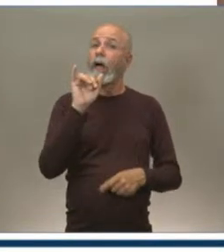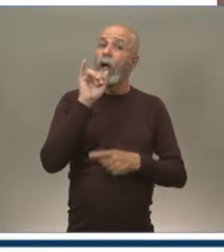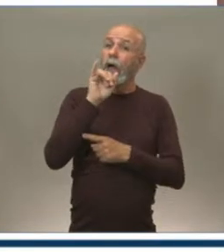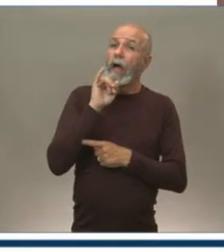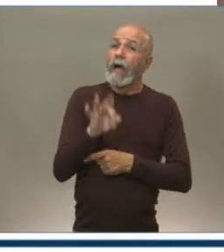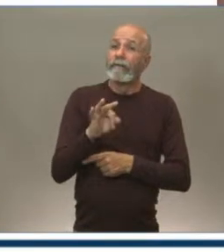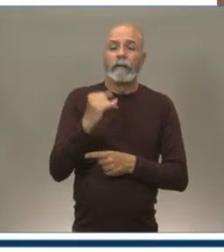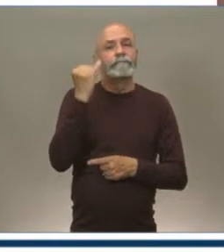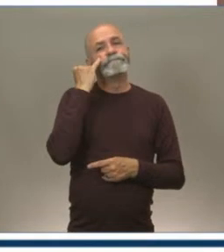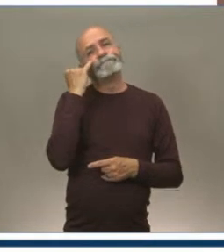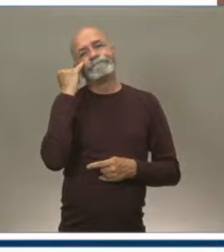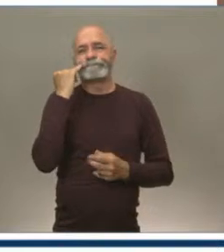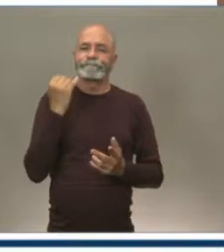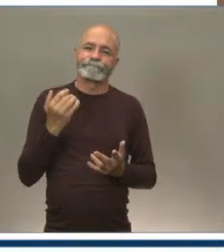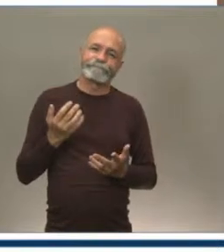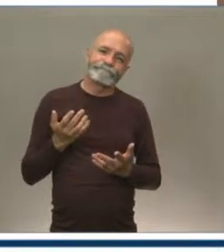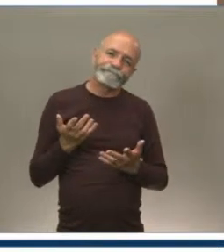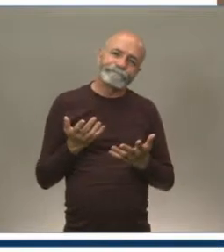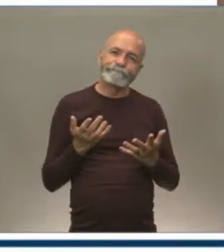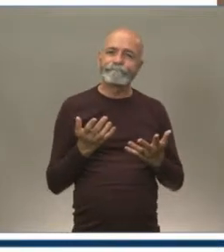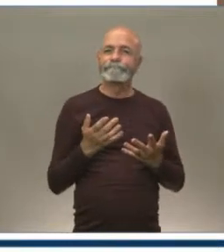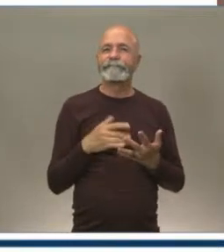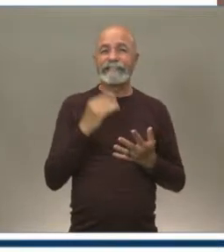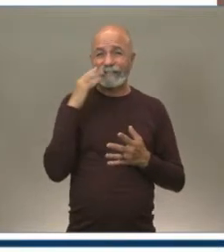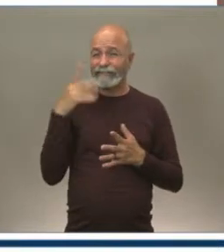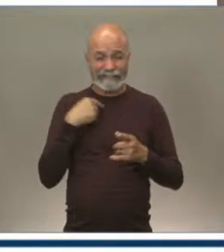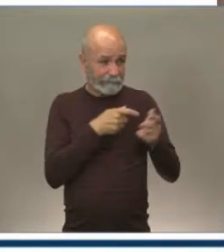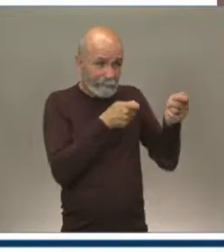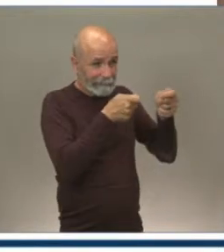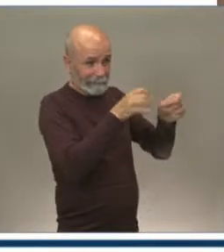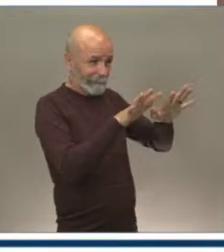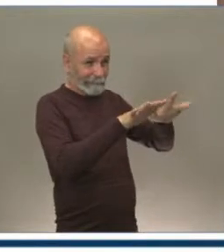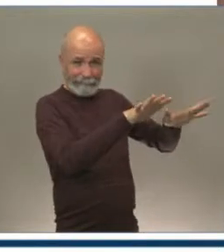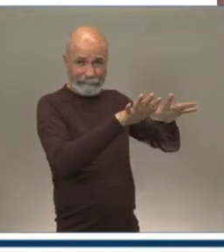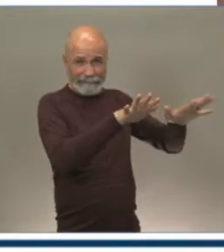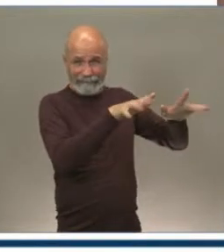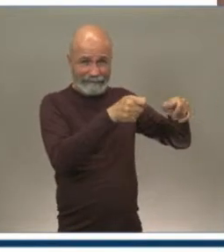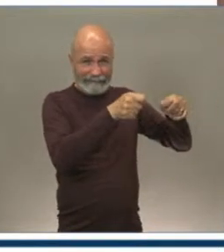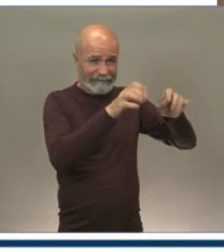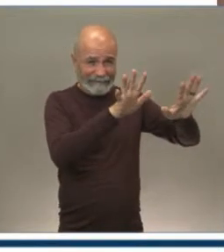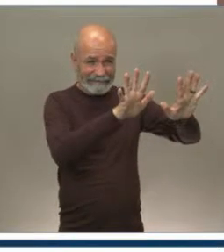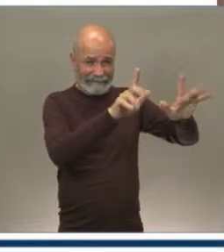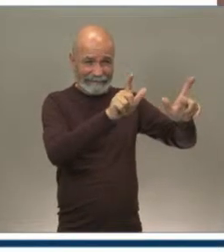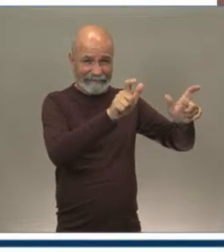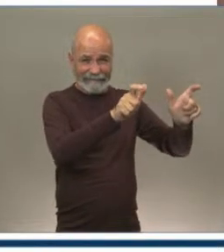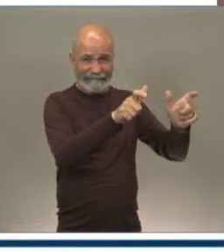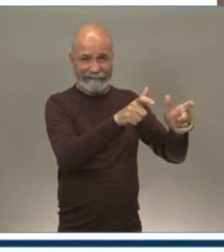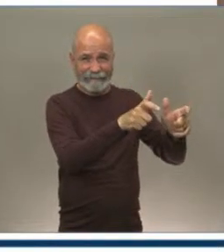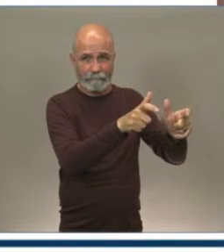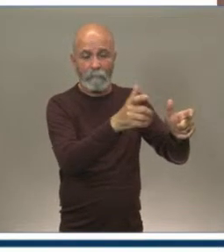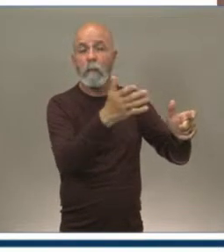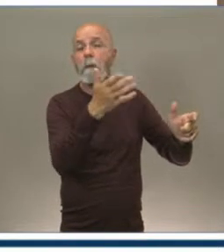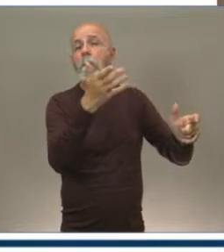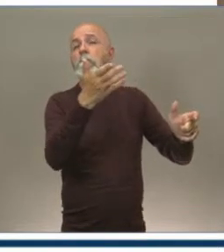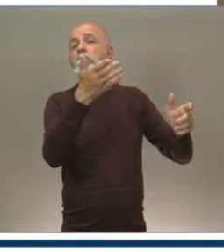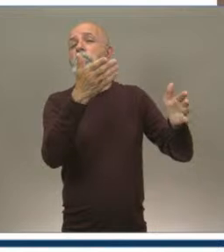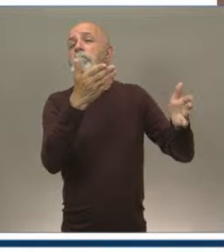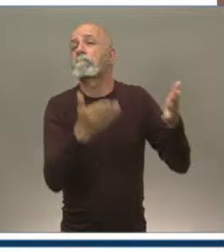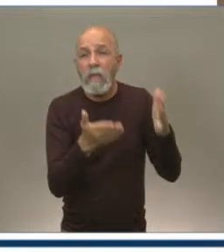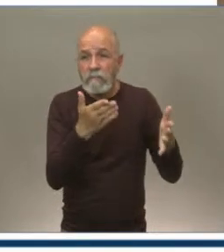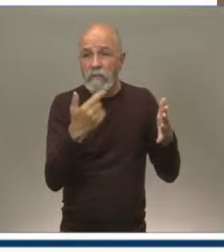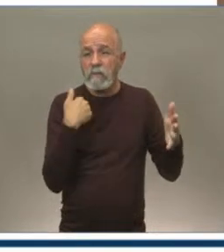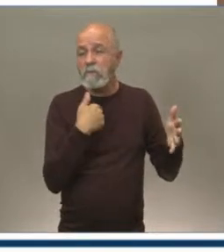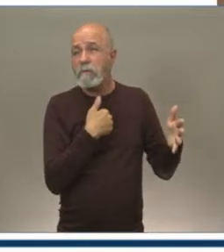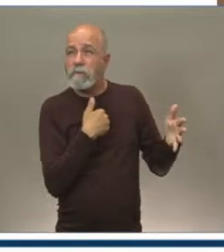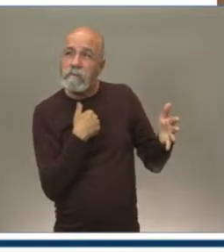allow, this to get out of hand, we could as we've seen in many other jurisdictions, we could very easily be in a situation where